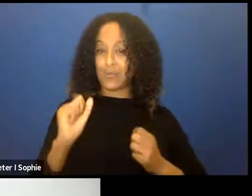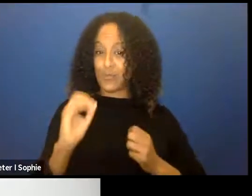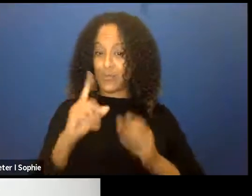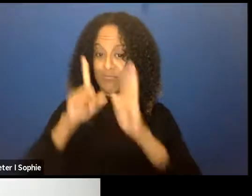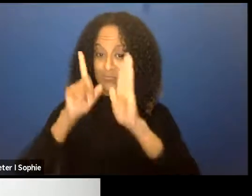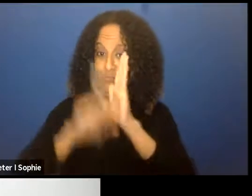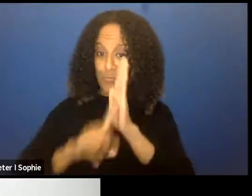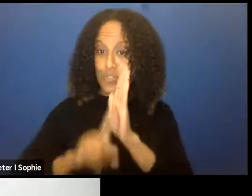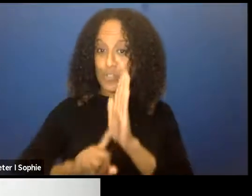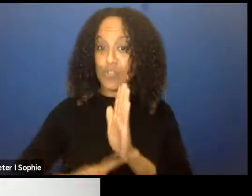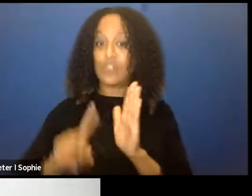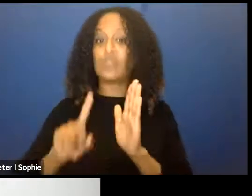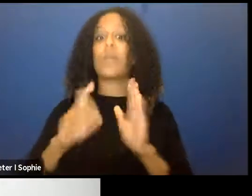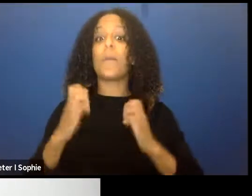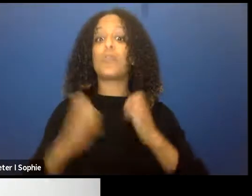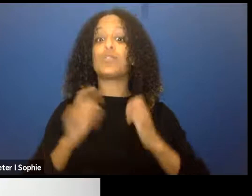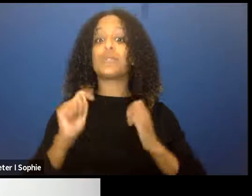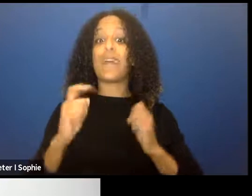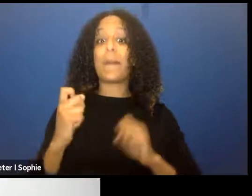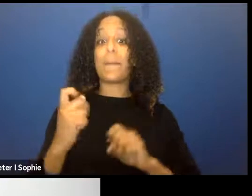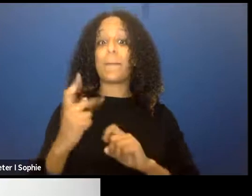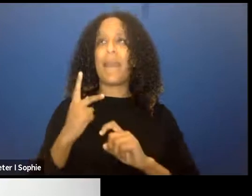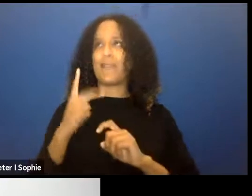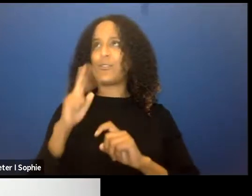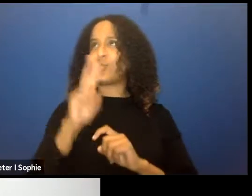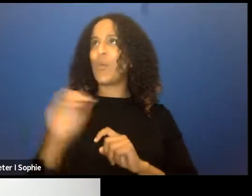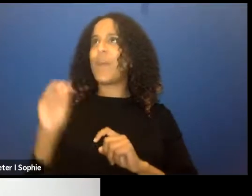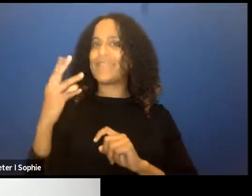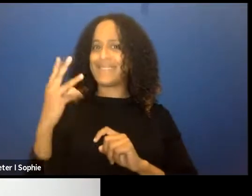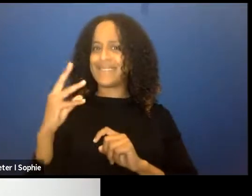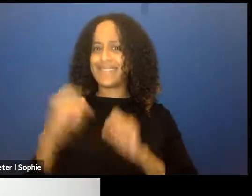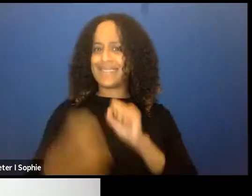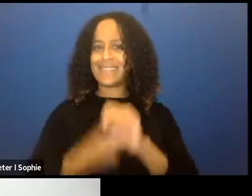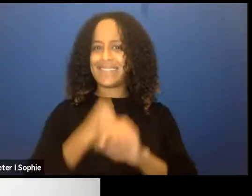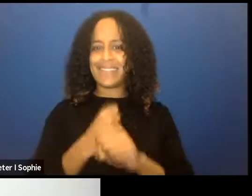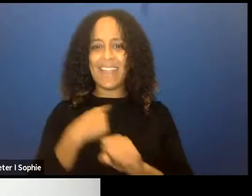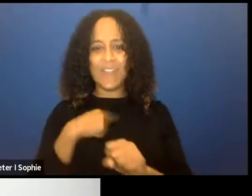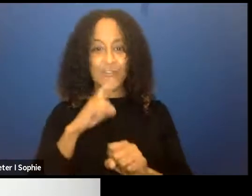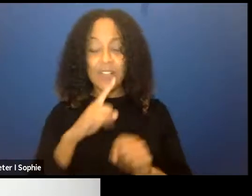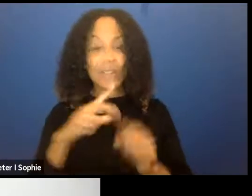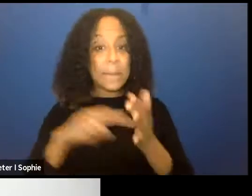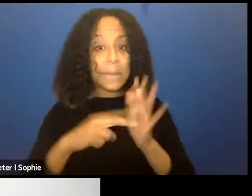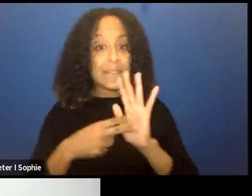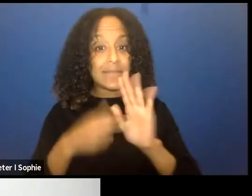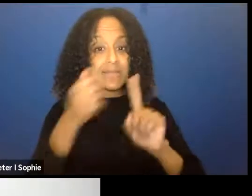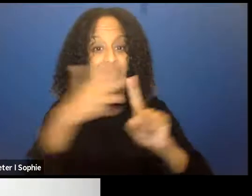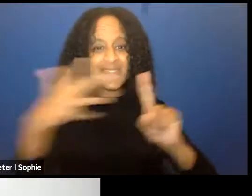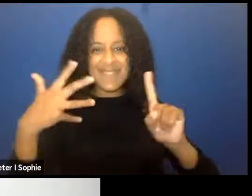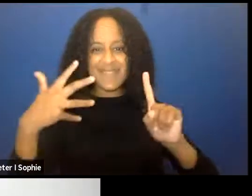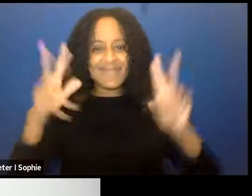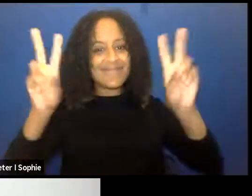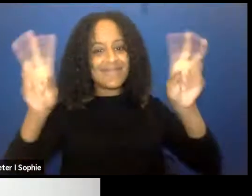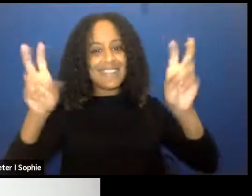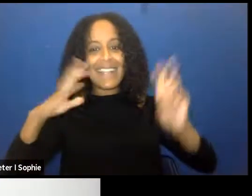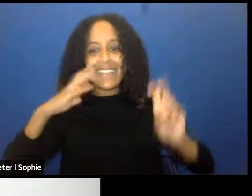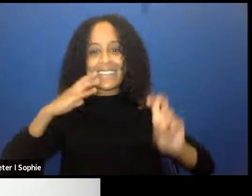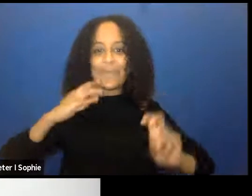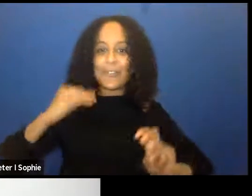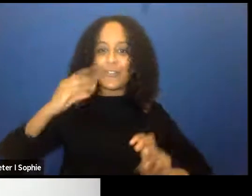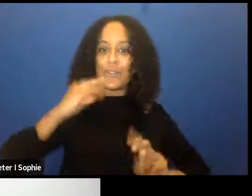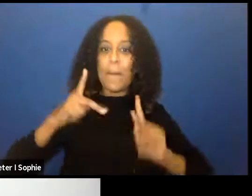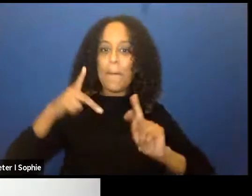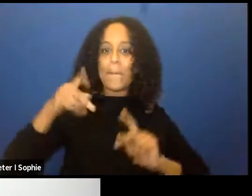research in this area back in like 2016. And really what it is it's this experience that people of